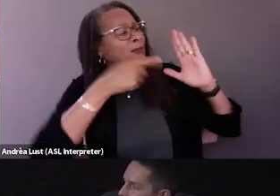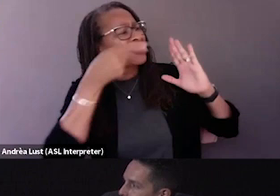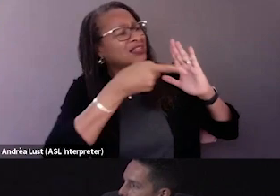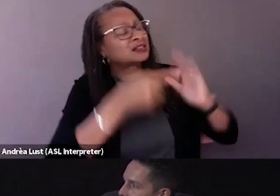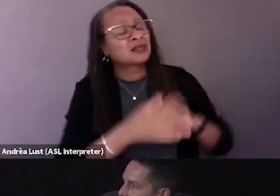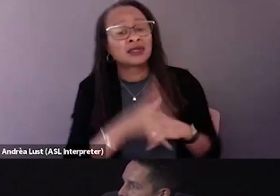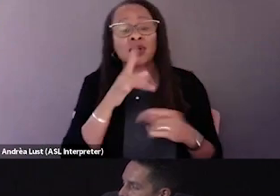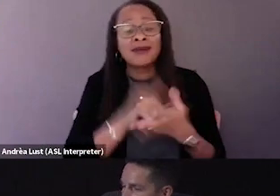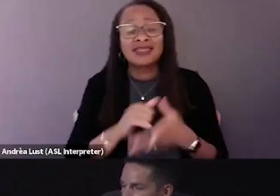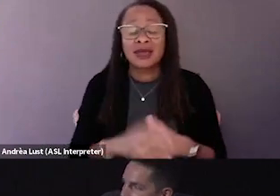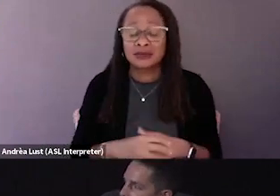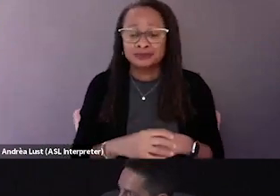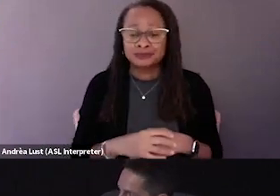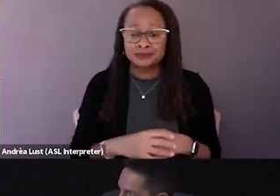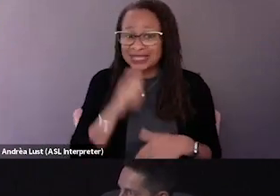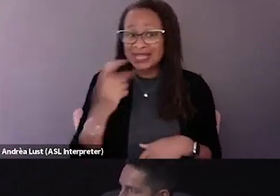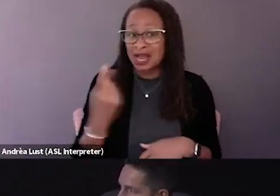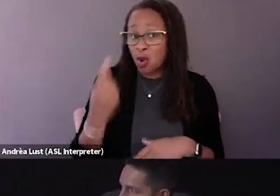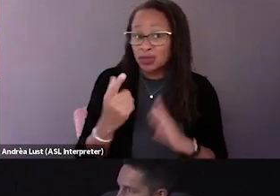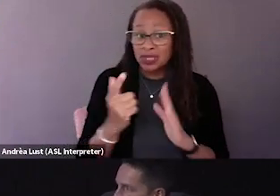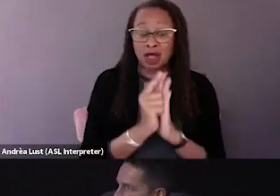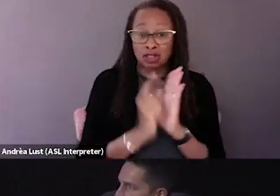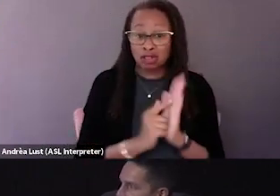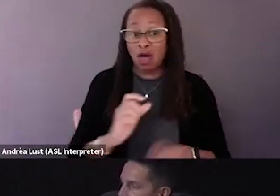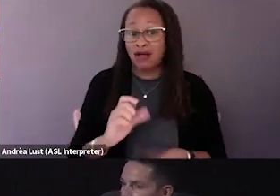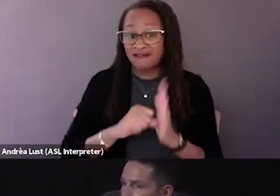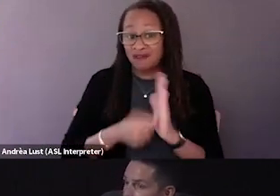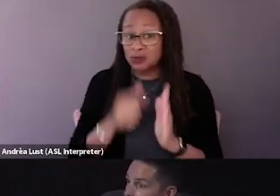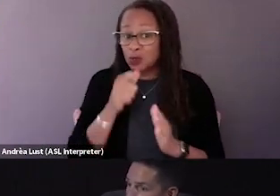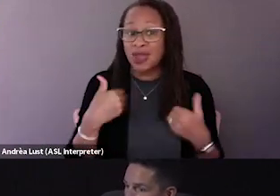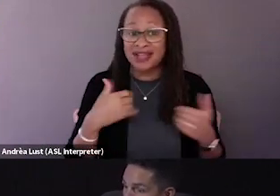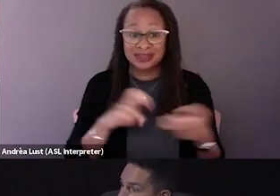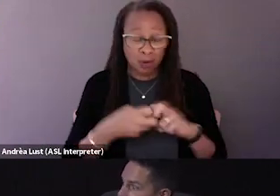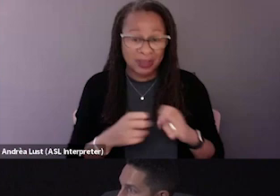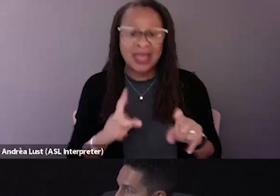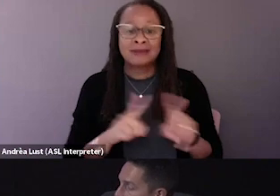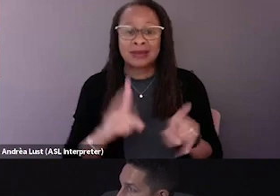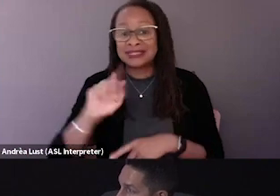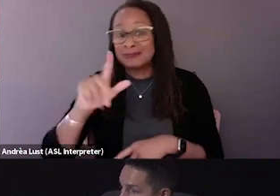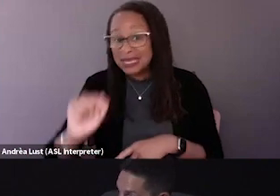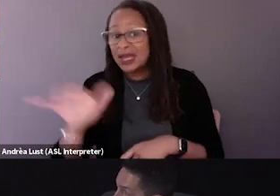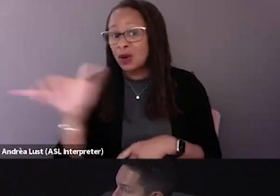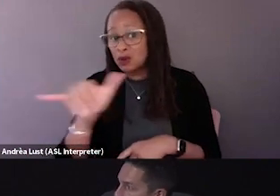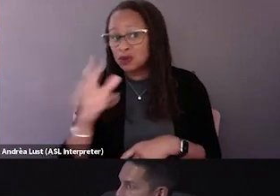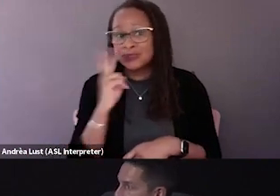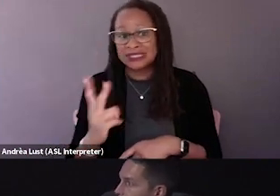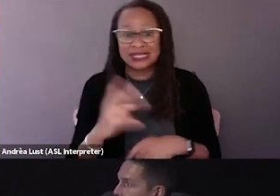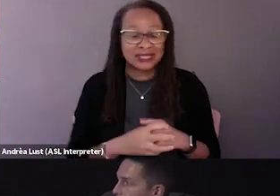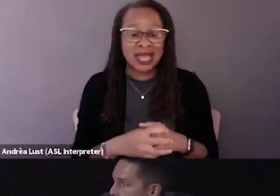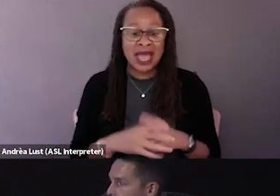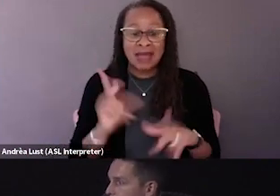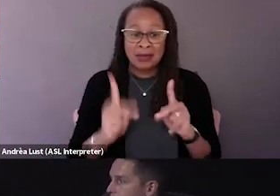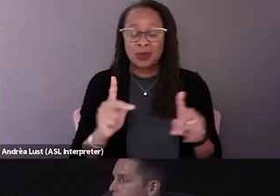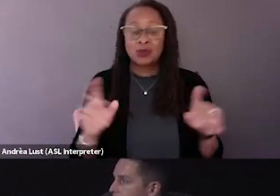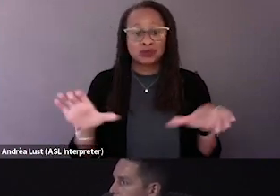just talk about that. That it's not just law enforcement, as Kurt said, that solves this problem, but it's the media, it's journalists, it's people doing films like this that are